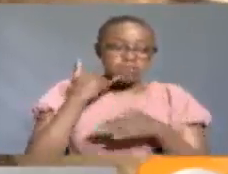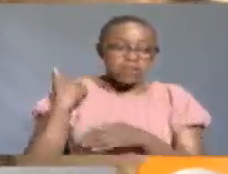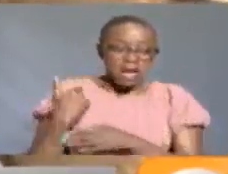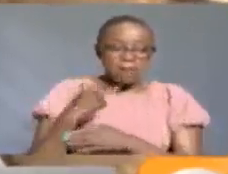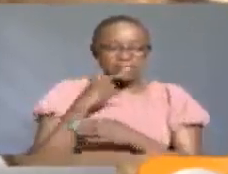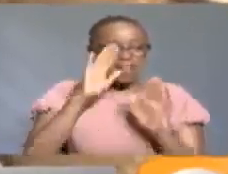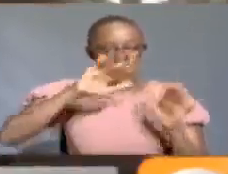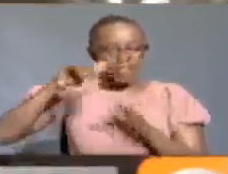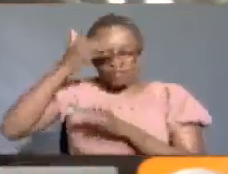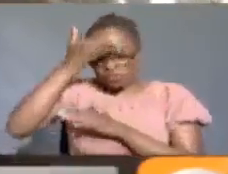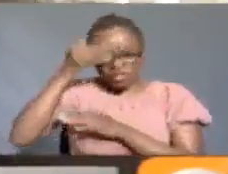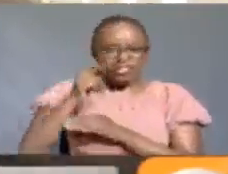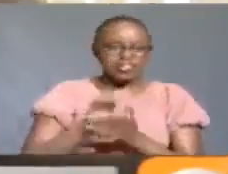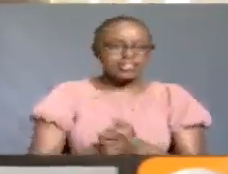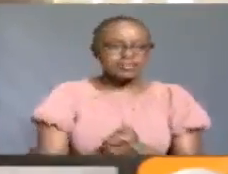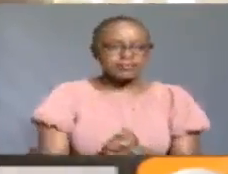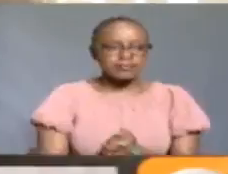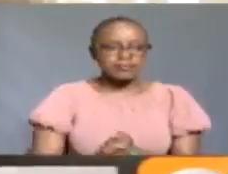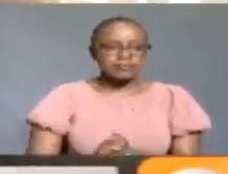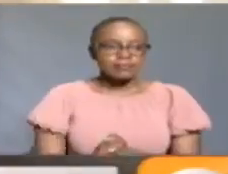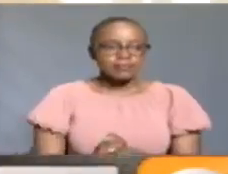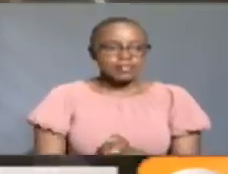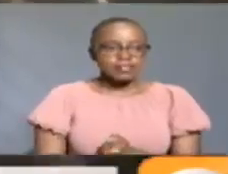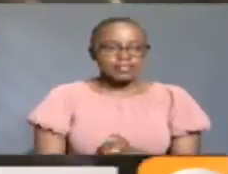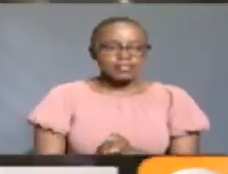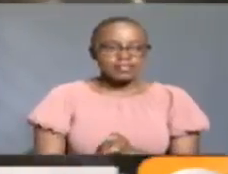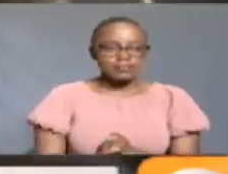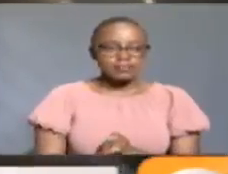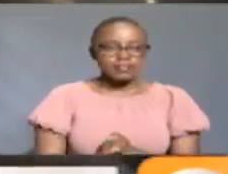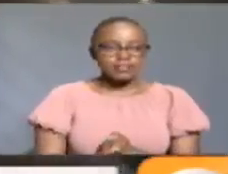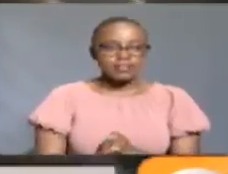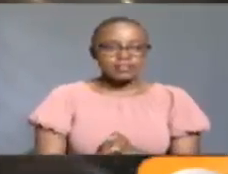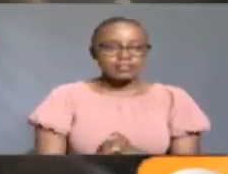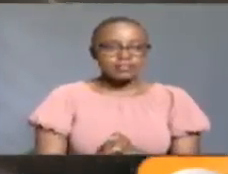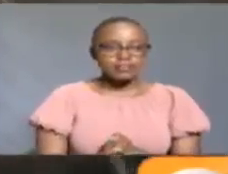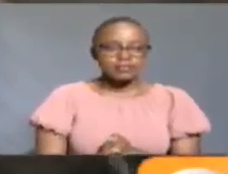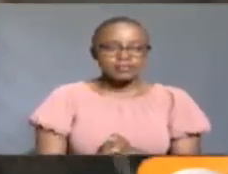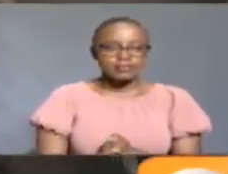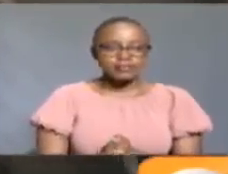na hiyo, hiyo imekwisha namna hiyo. Dorcas Wangira, Citizen TV, your story.